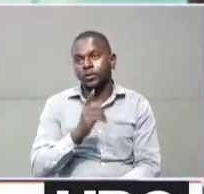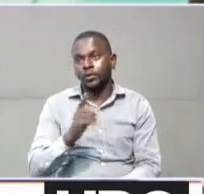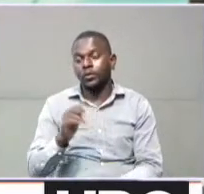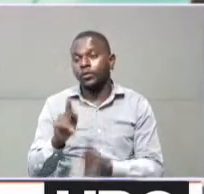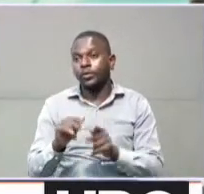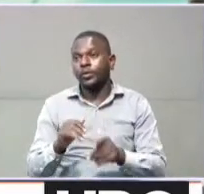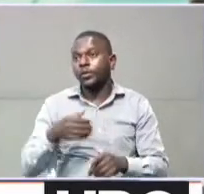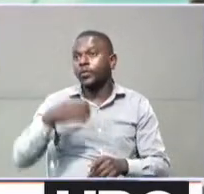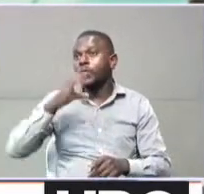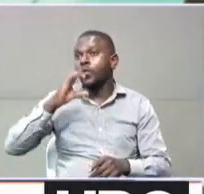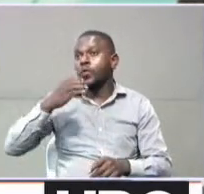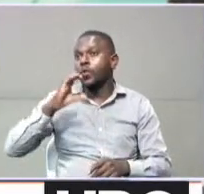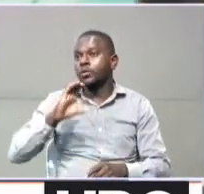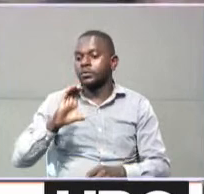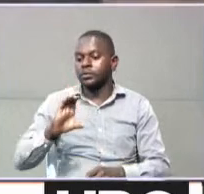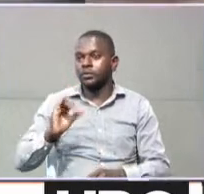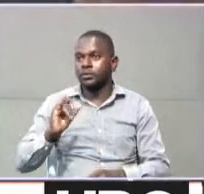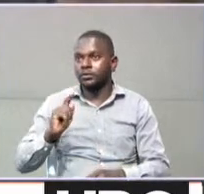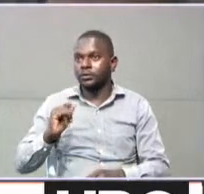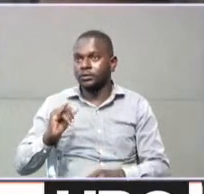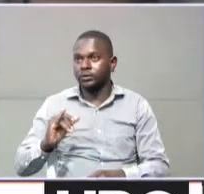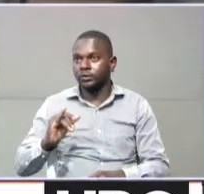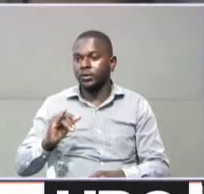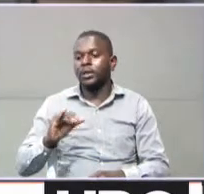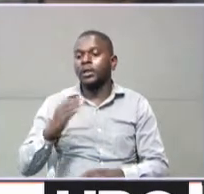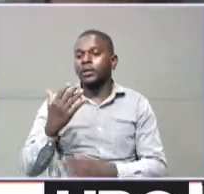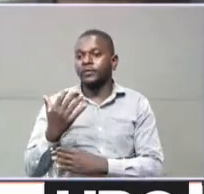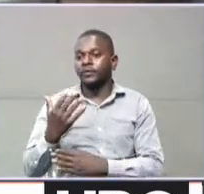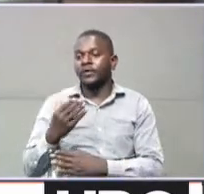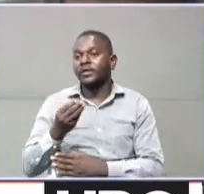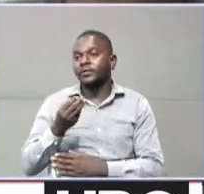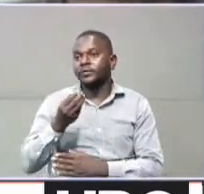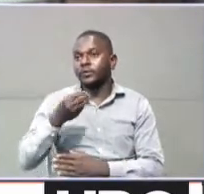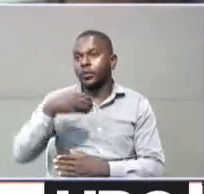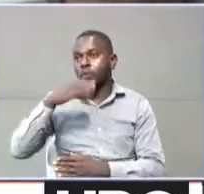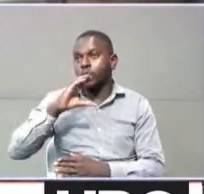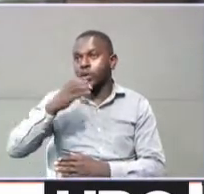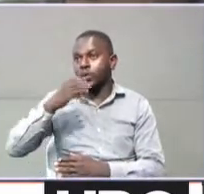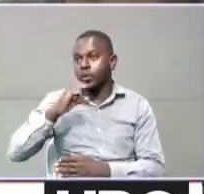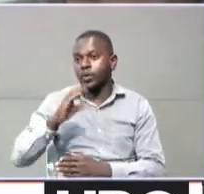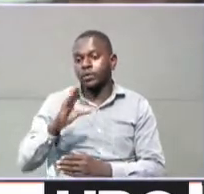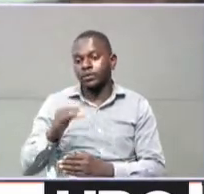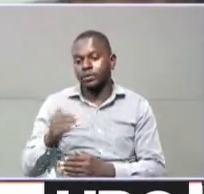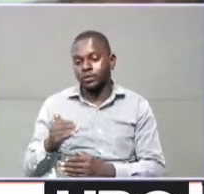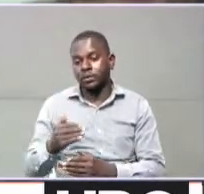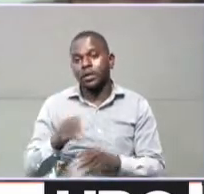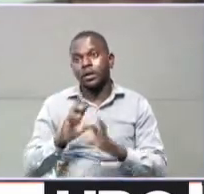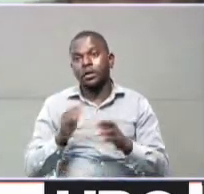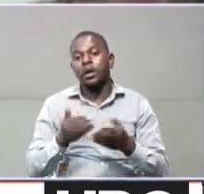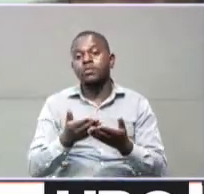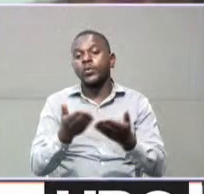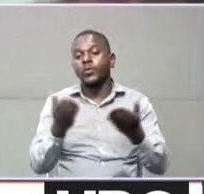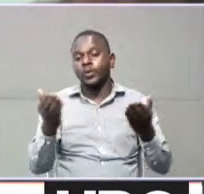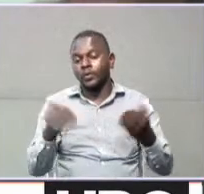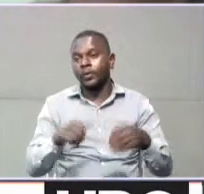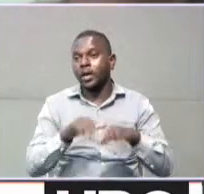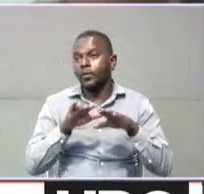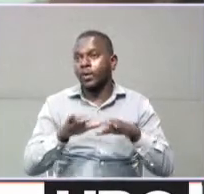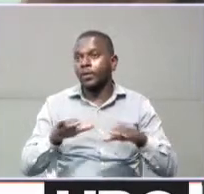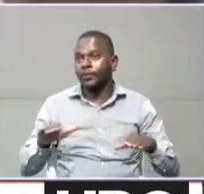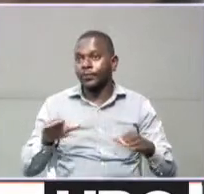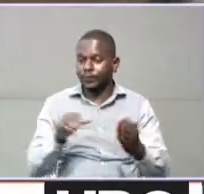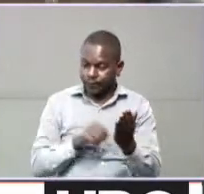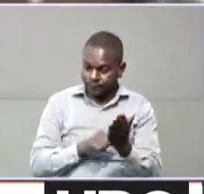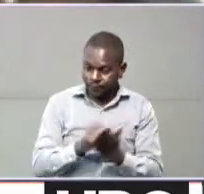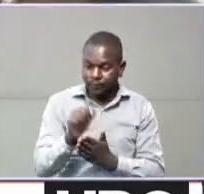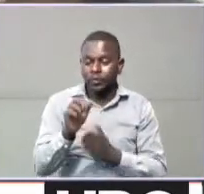consumption of city 5g and other unsatisfied beverages so in case there are some which are already in the market we are putting advice